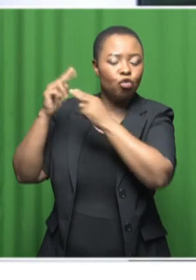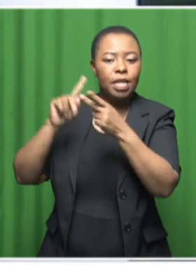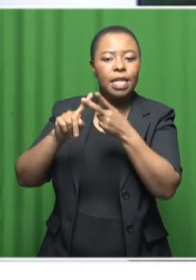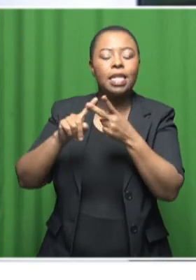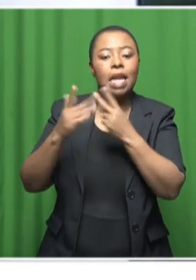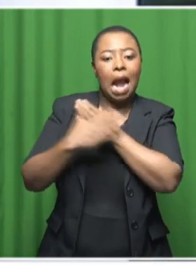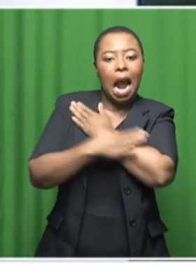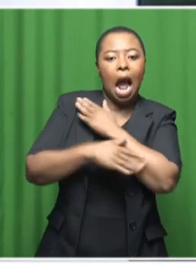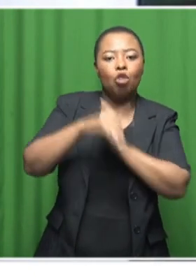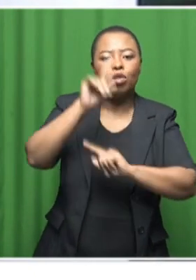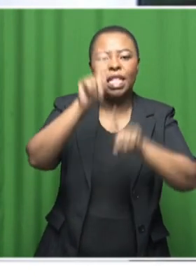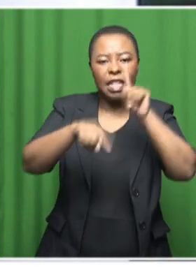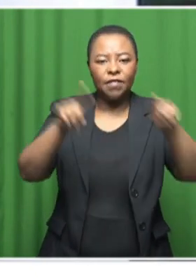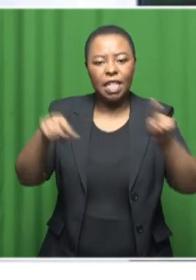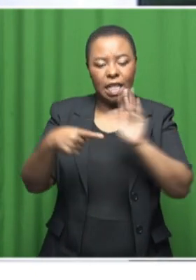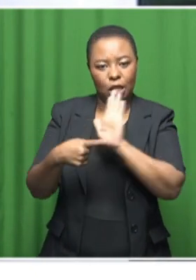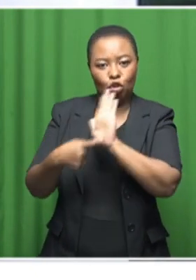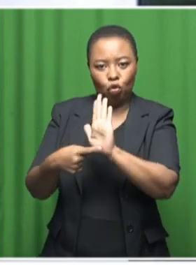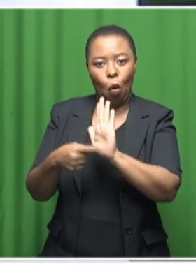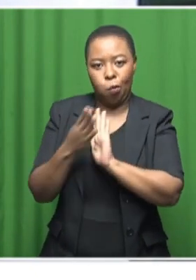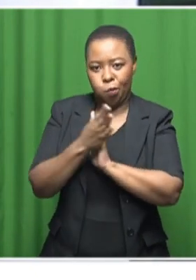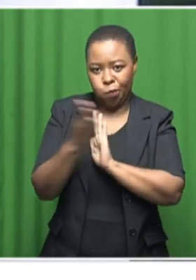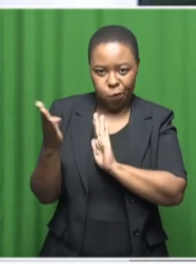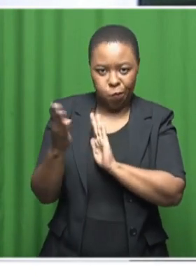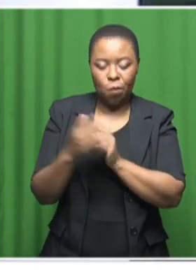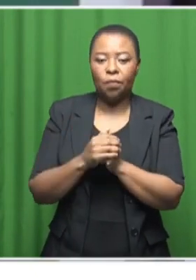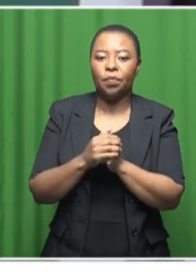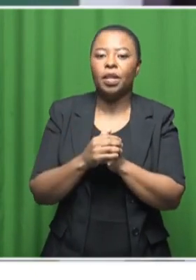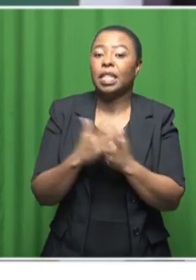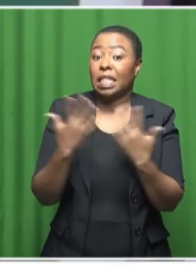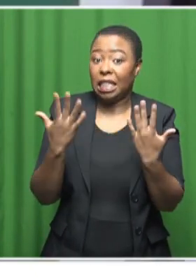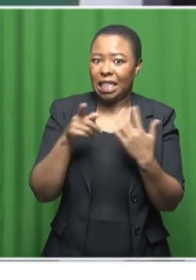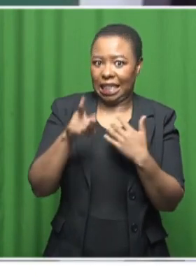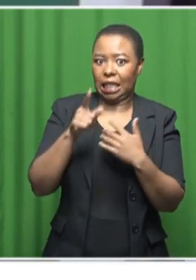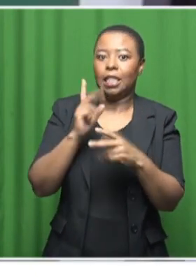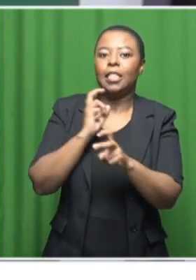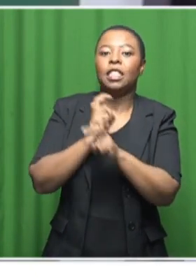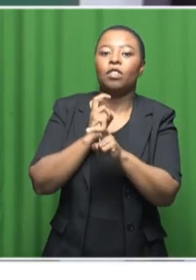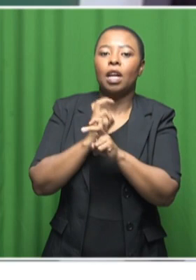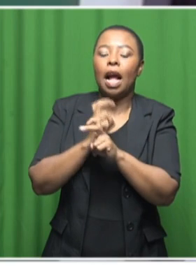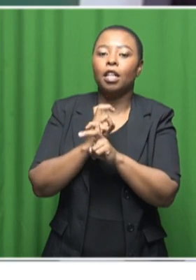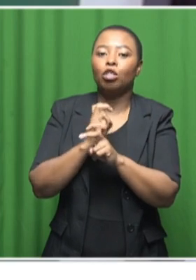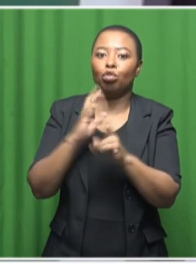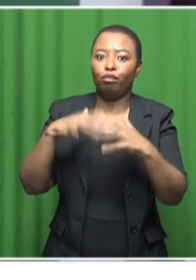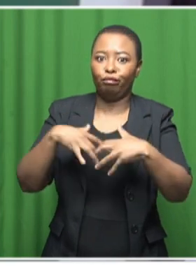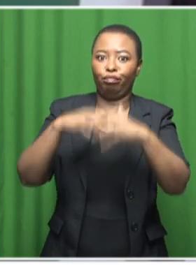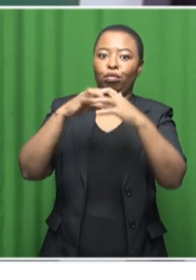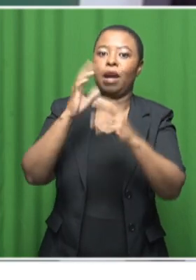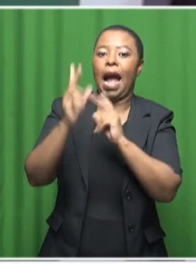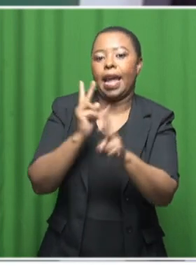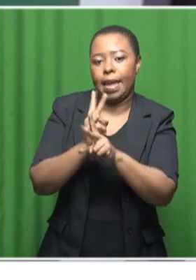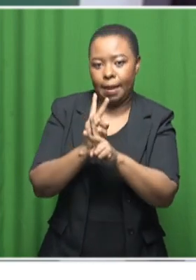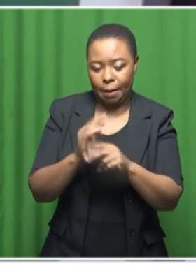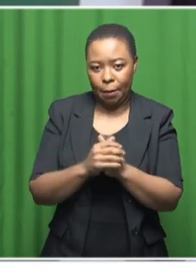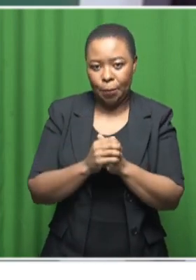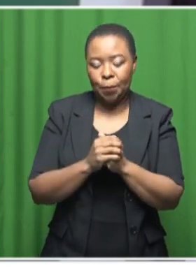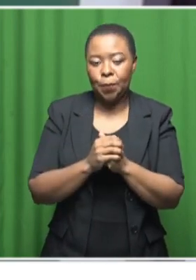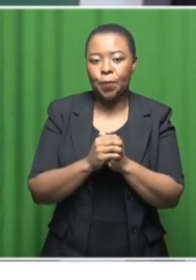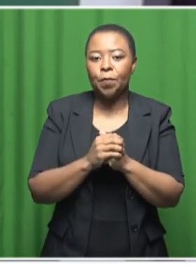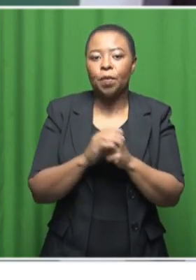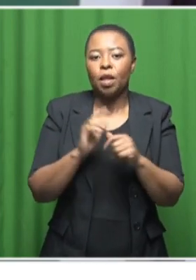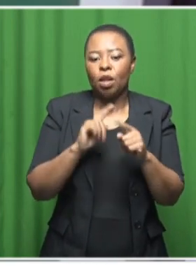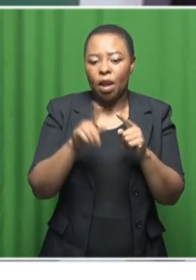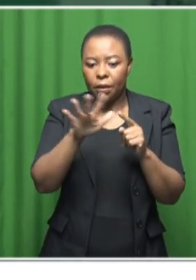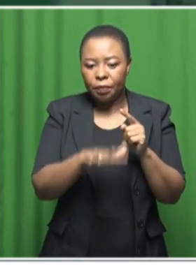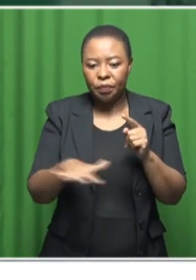of the country. It would have been difficult to recreate. The Kaiskama tapestry,